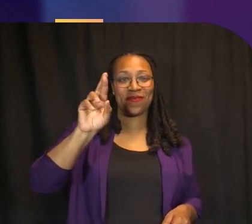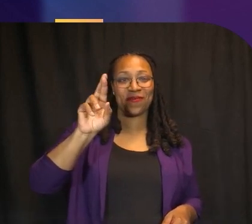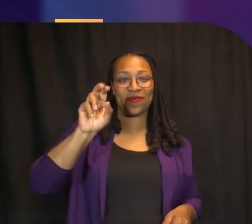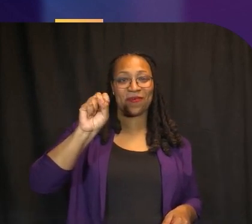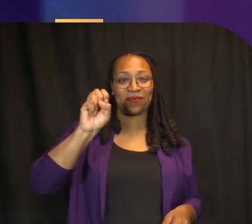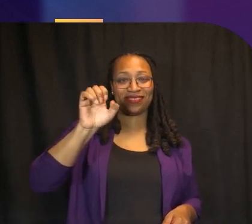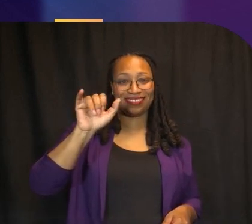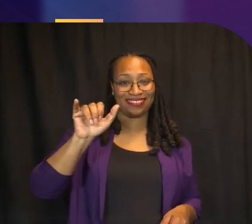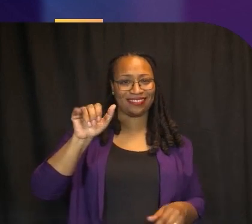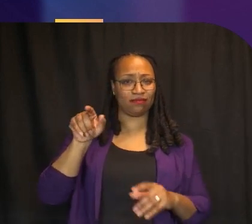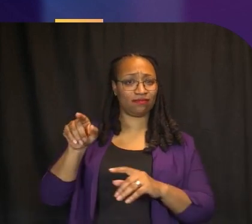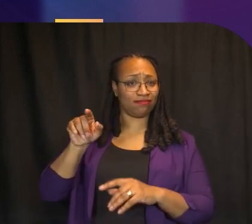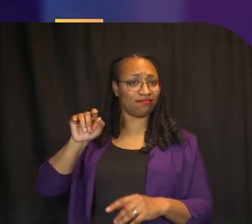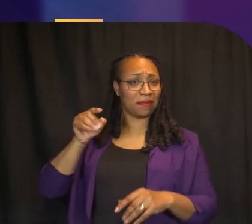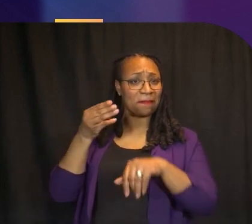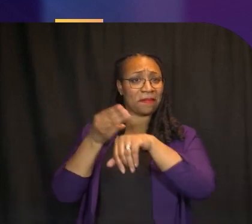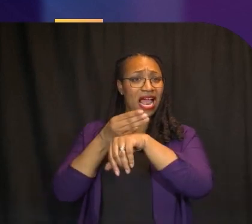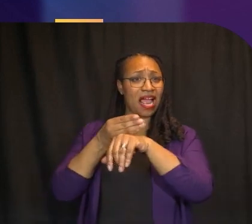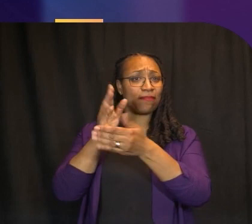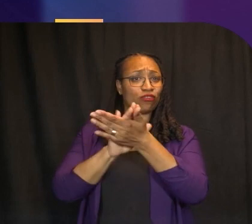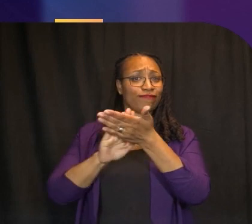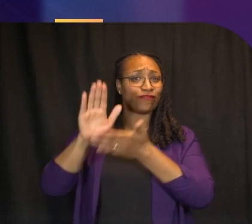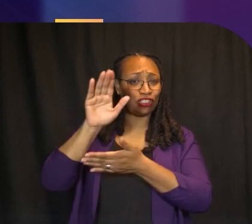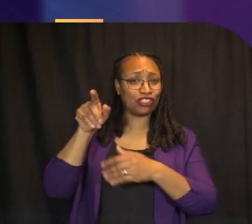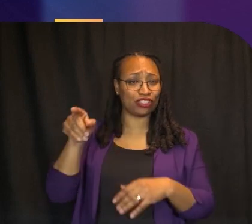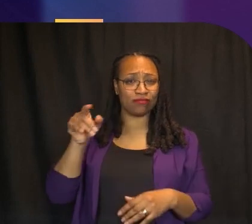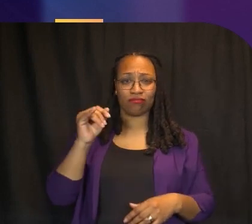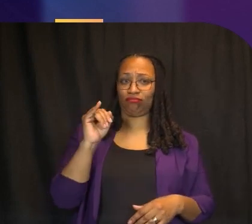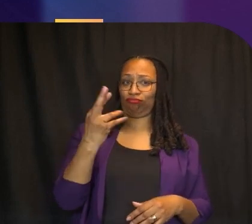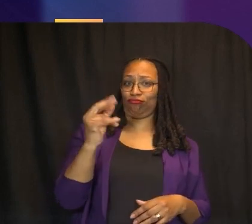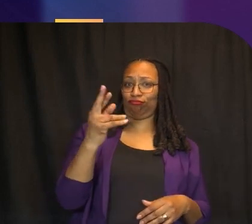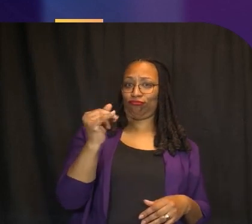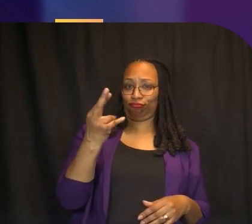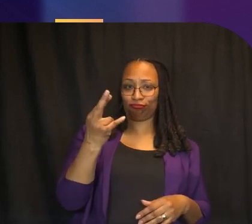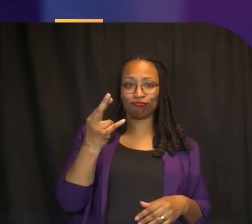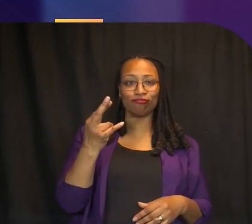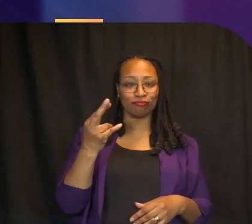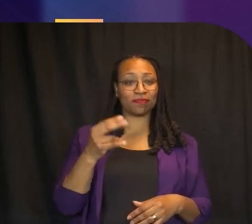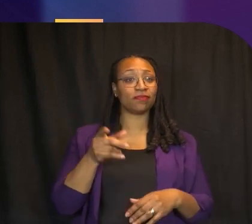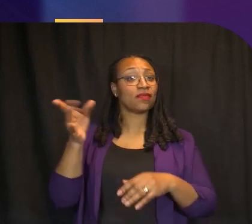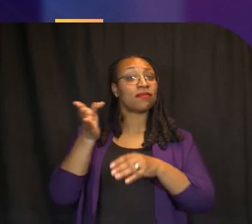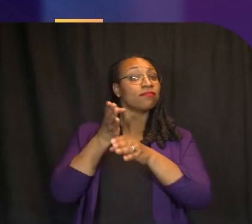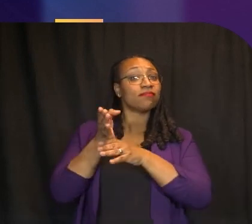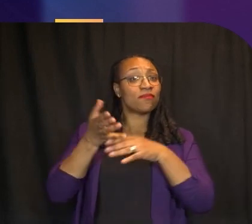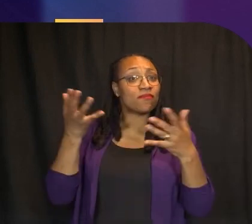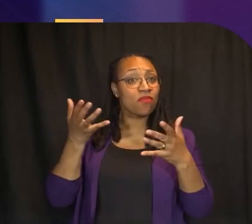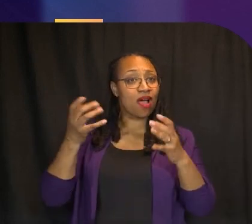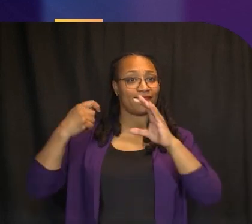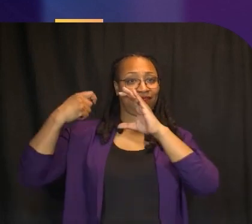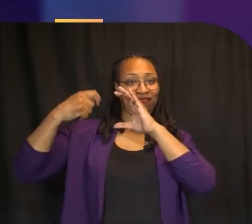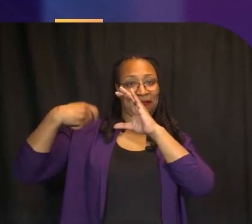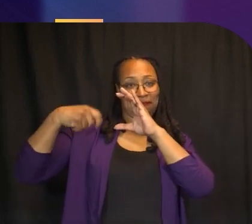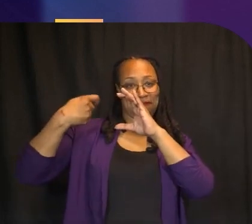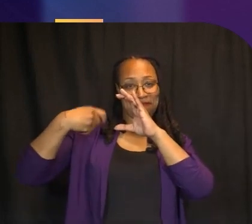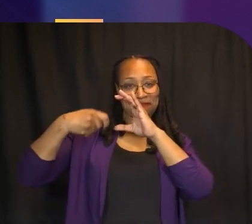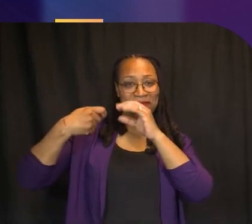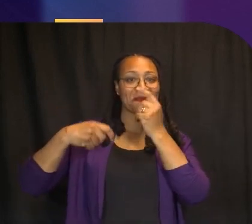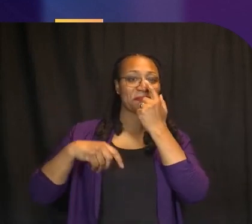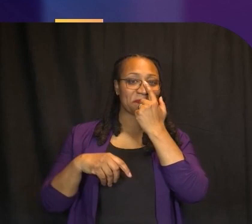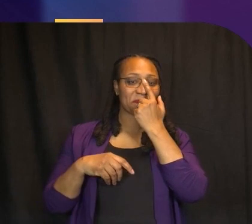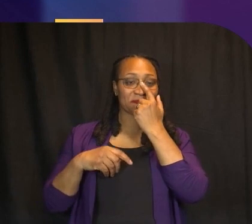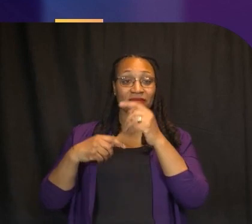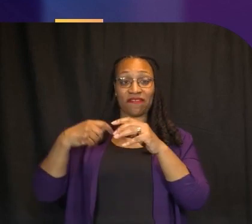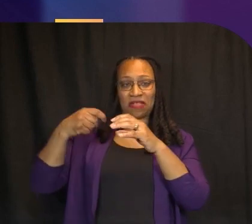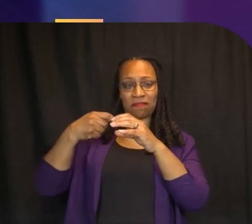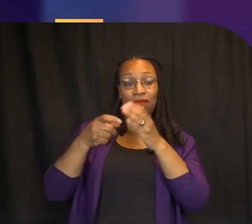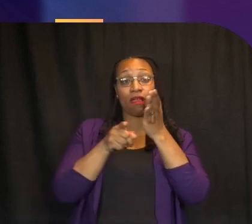creative advertising. Kiana was diagnosed with severe nut allergy at 18 months old, and by age 2, learned